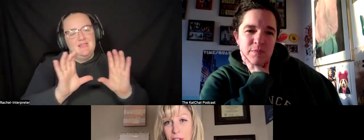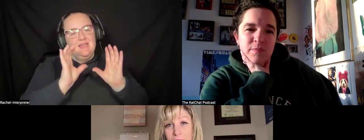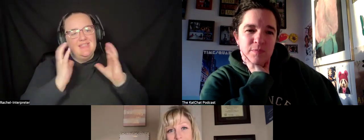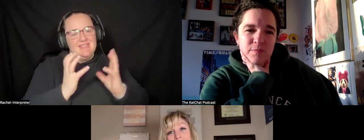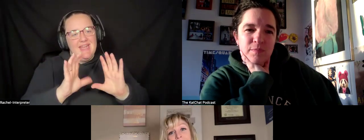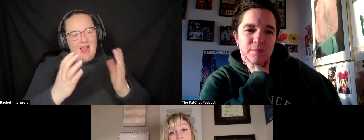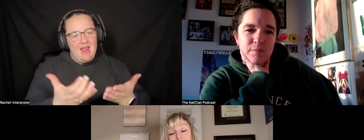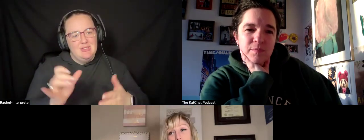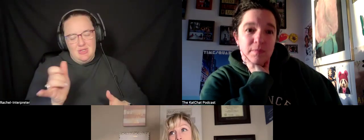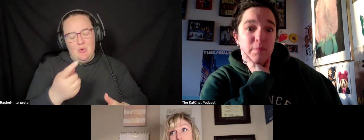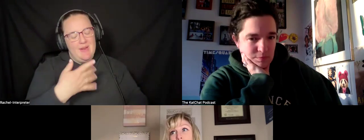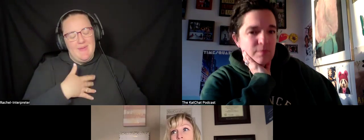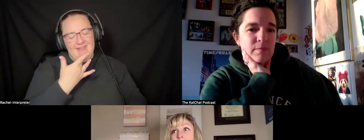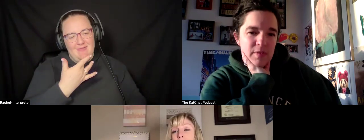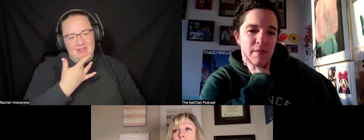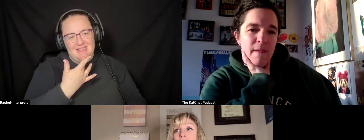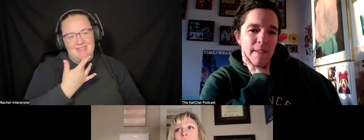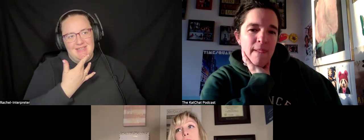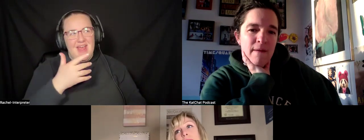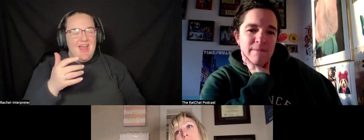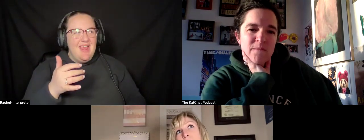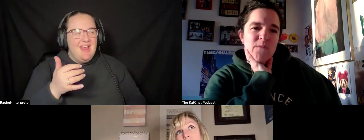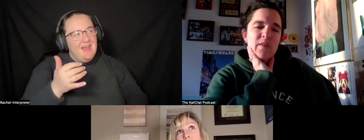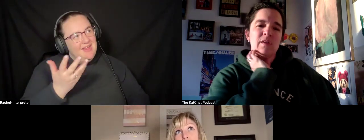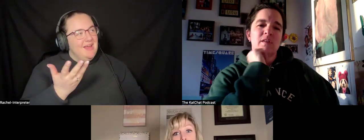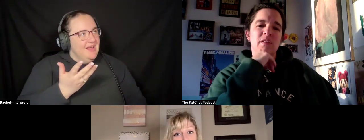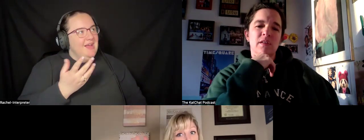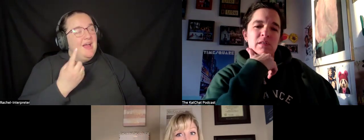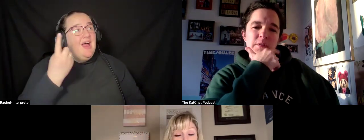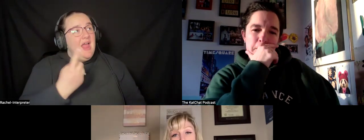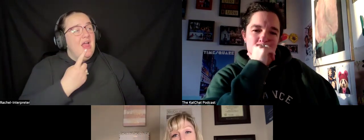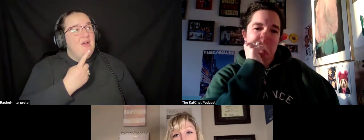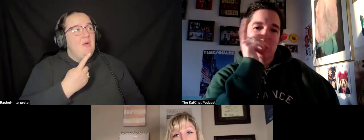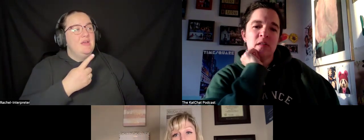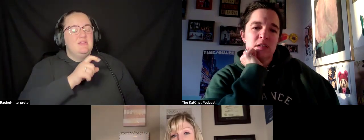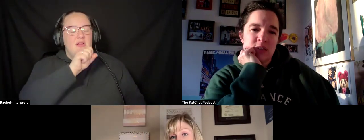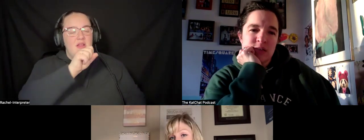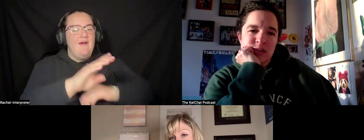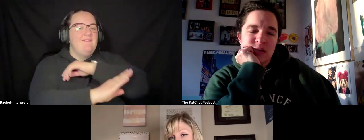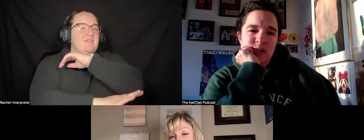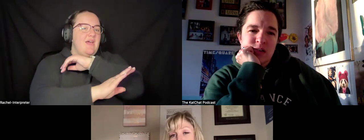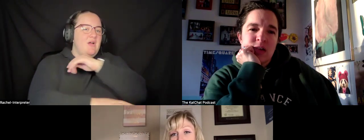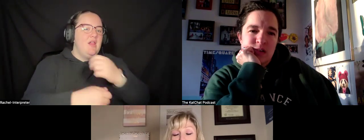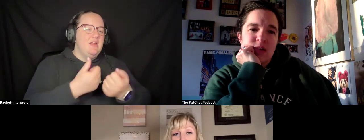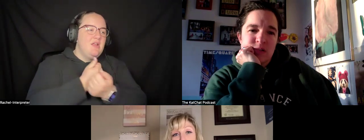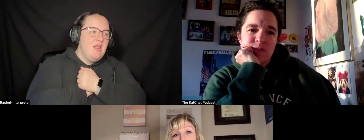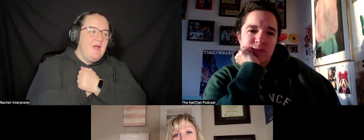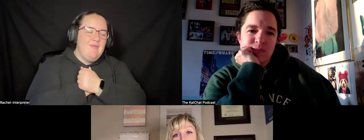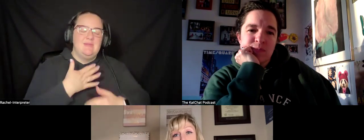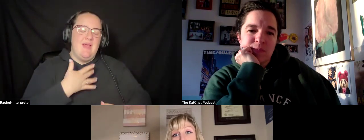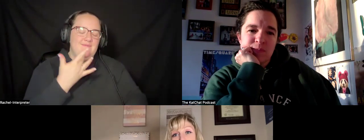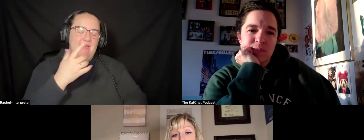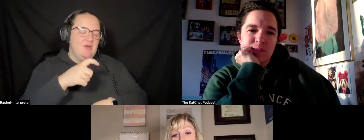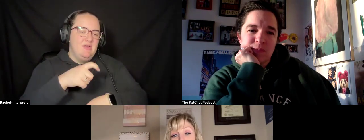my favorites. Um, and then otherwise, I always like the fall into love season because fall is like my favorite time of